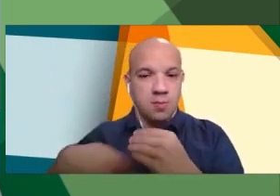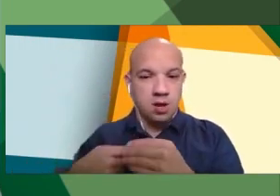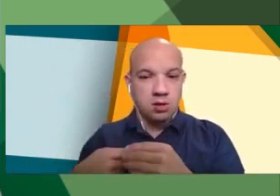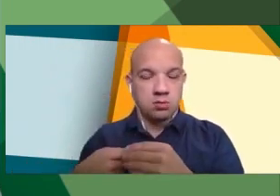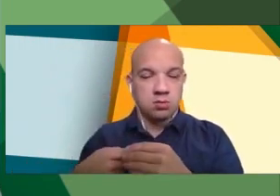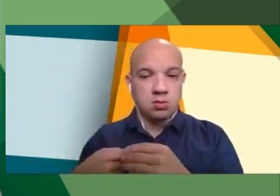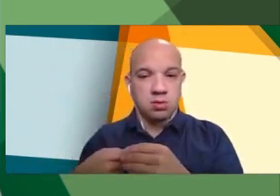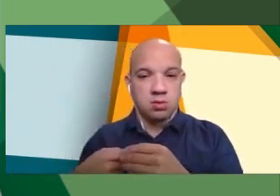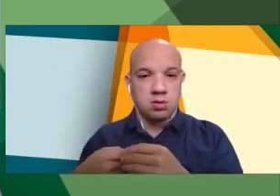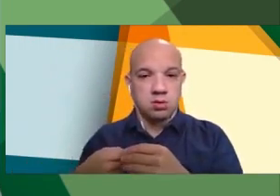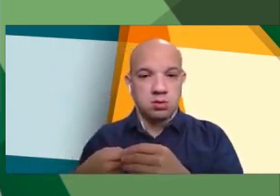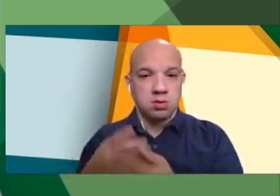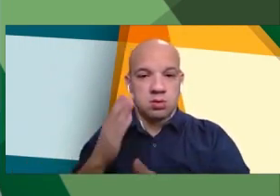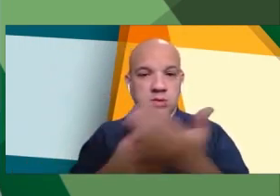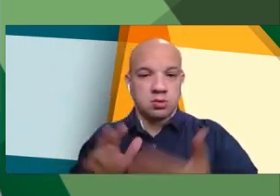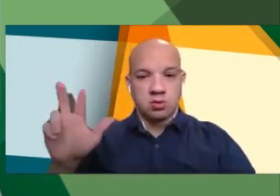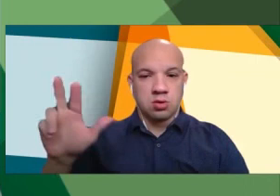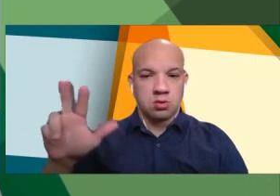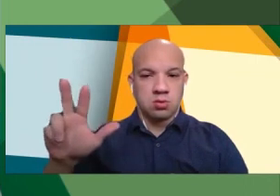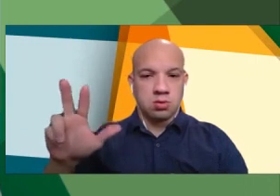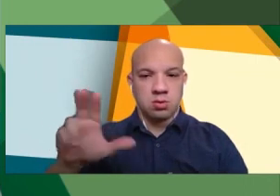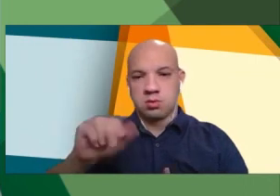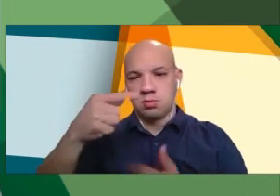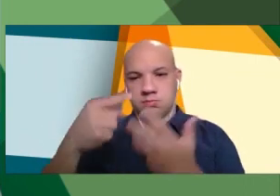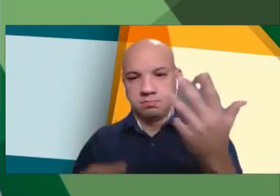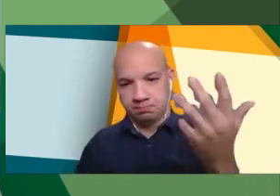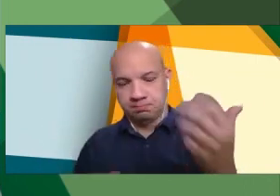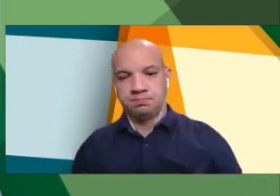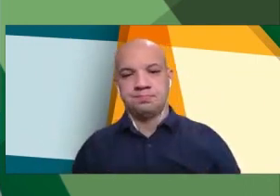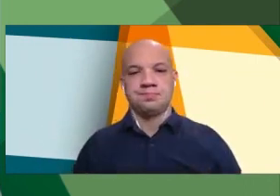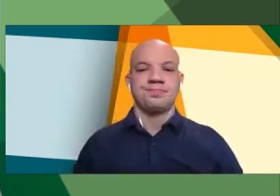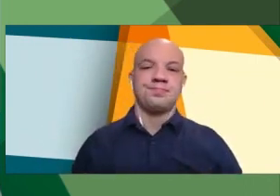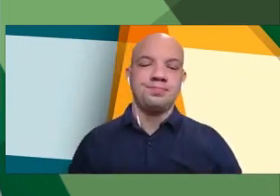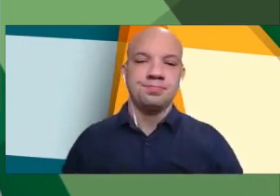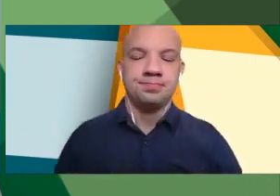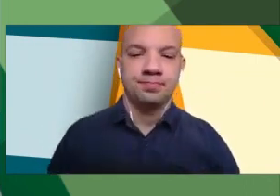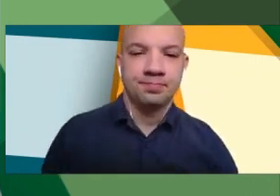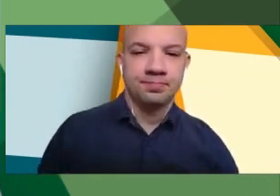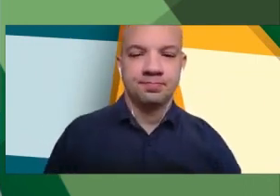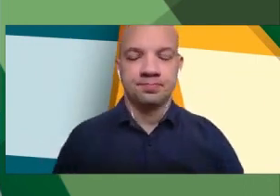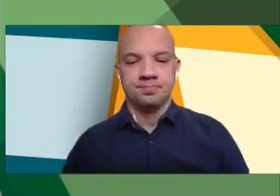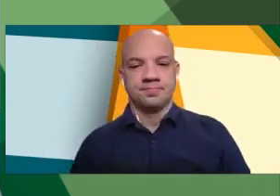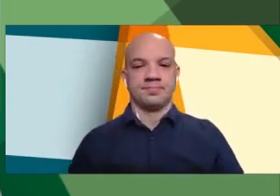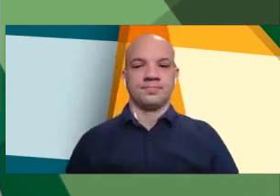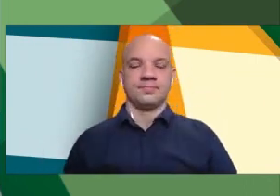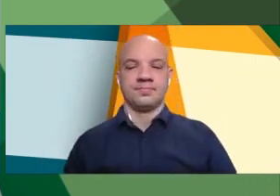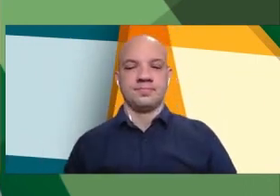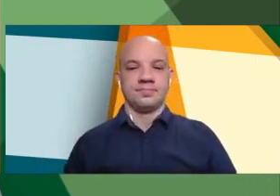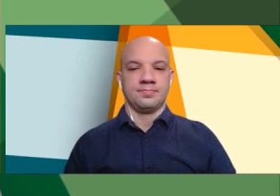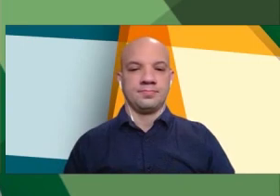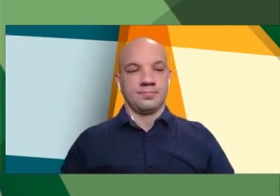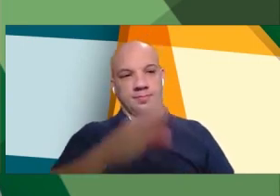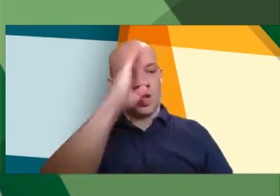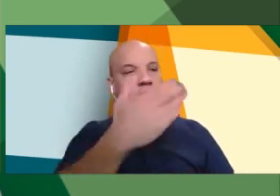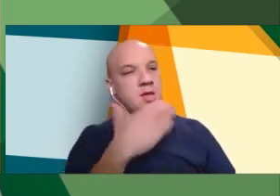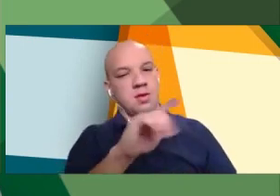about Section 3 and other important things that you may know. Thank you. Hi, thank